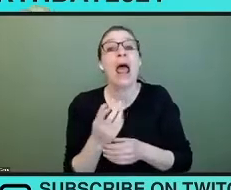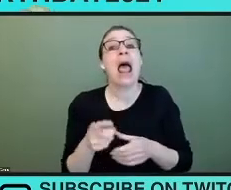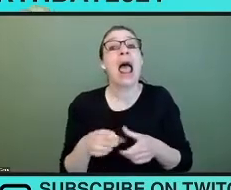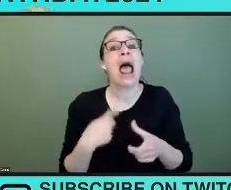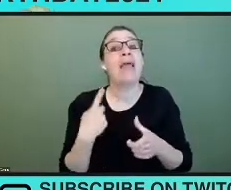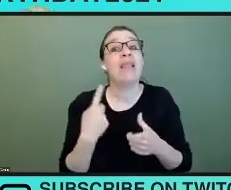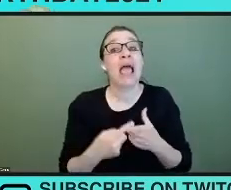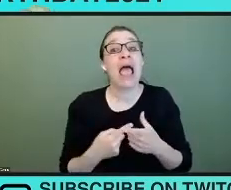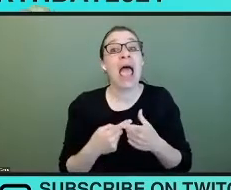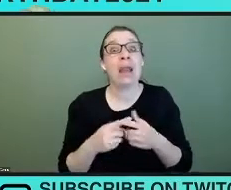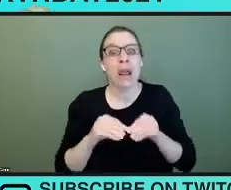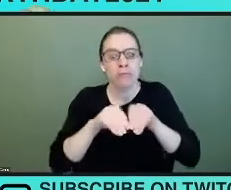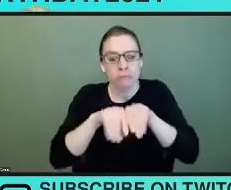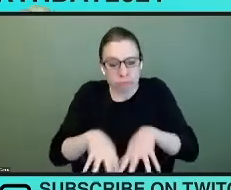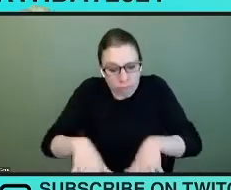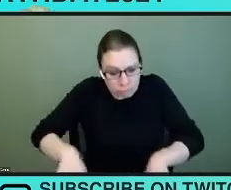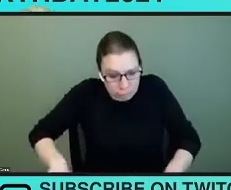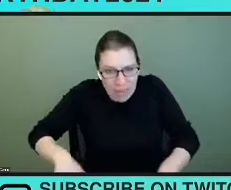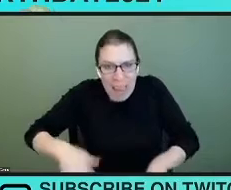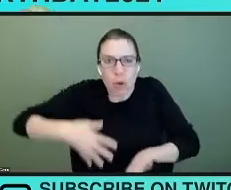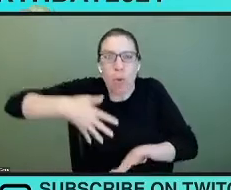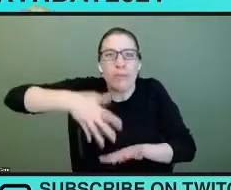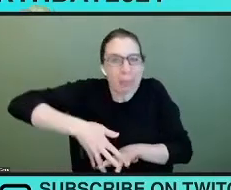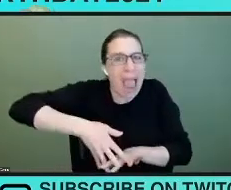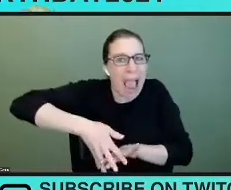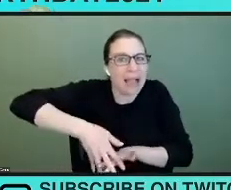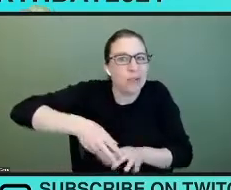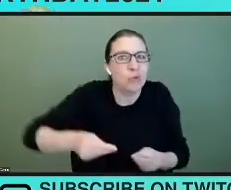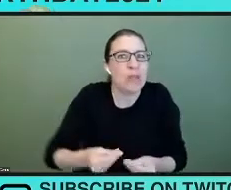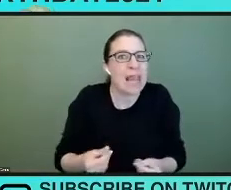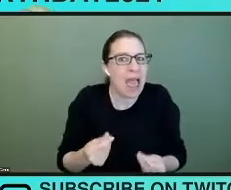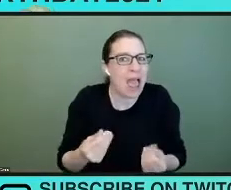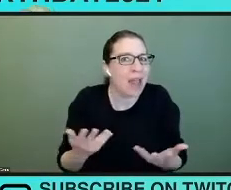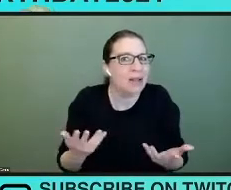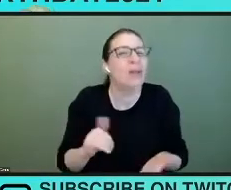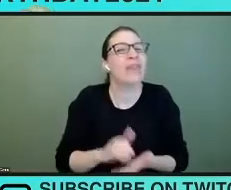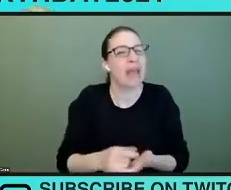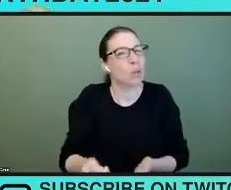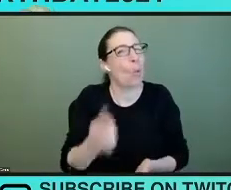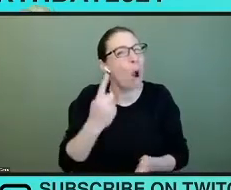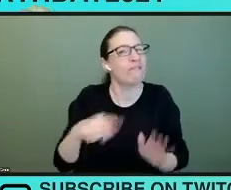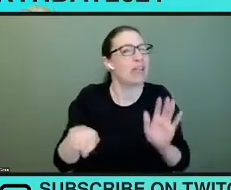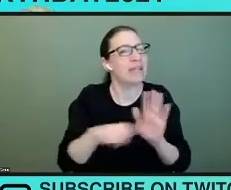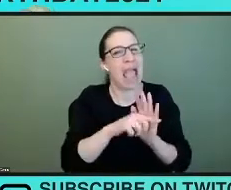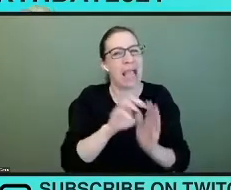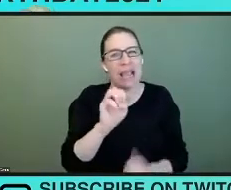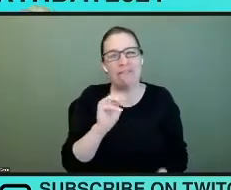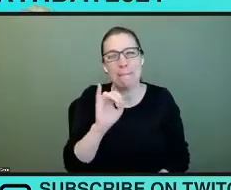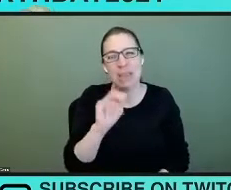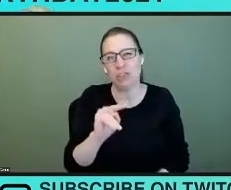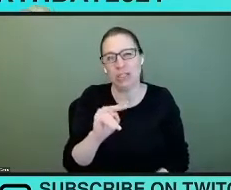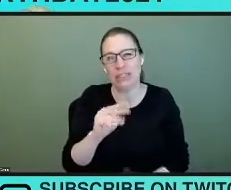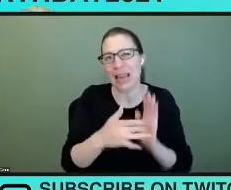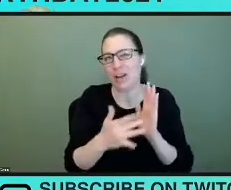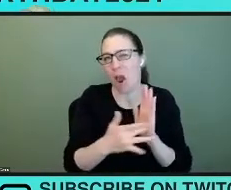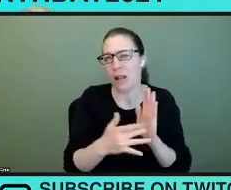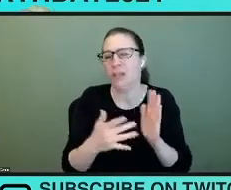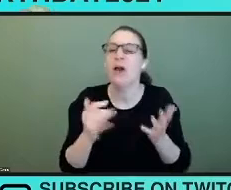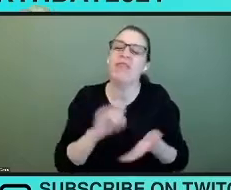land, then that qualifies as one of the negative emission technologies. So these are the concepts that people are working on these